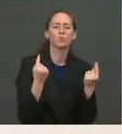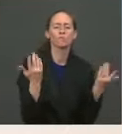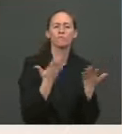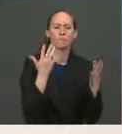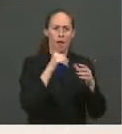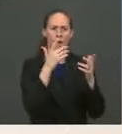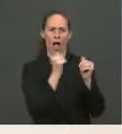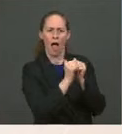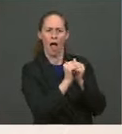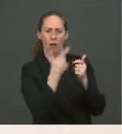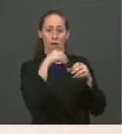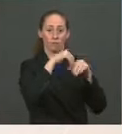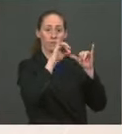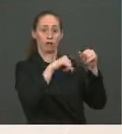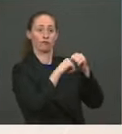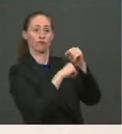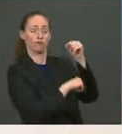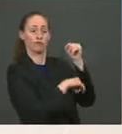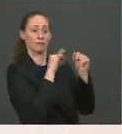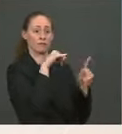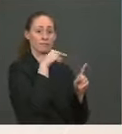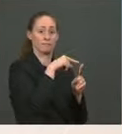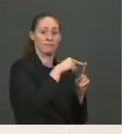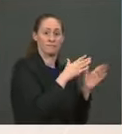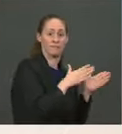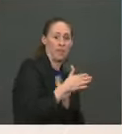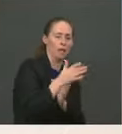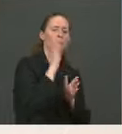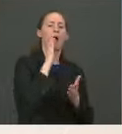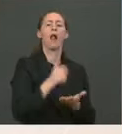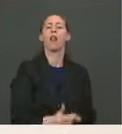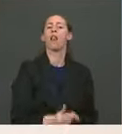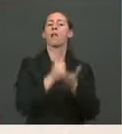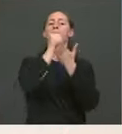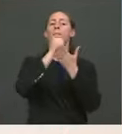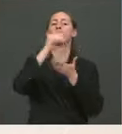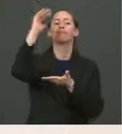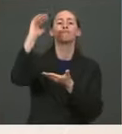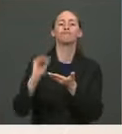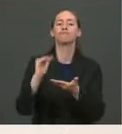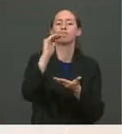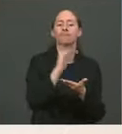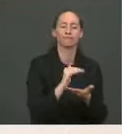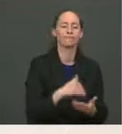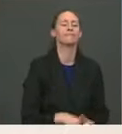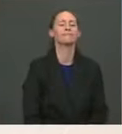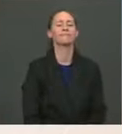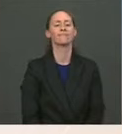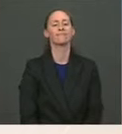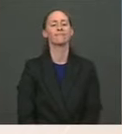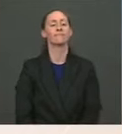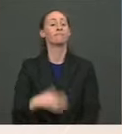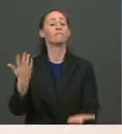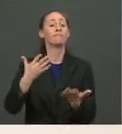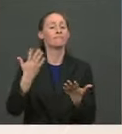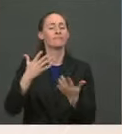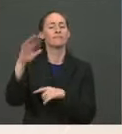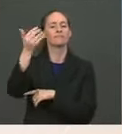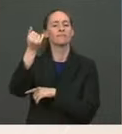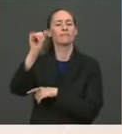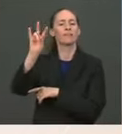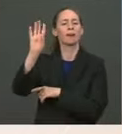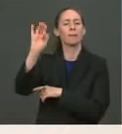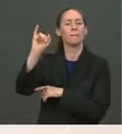deal. The bipartisan infrastructure deal includes a total of $17 billion to improve infrastructure